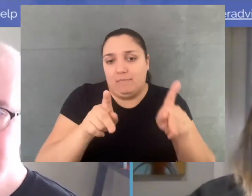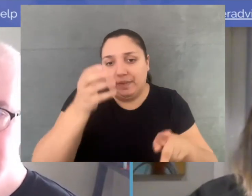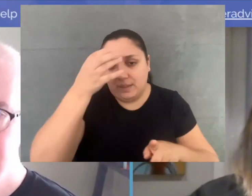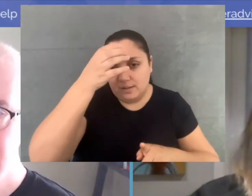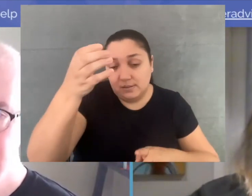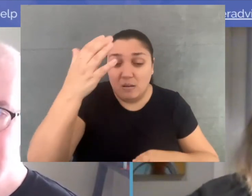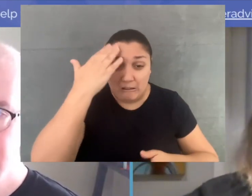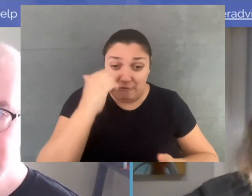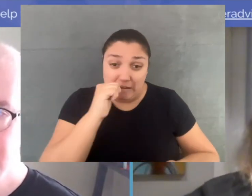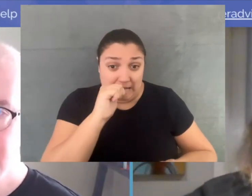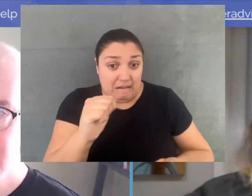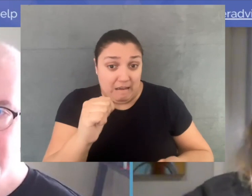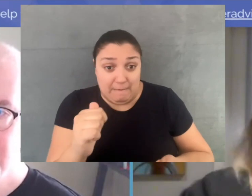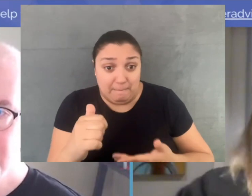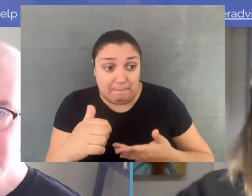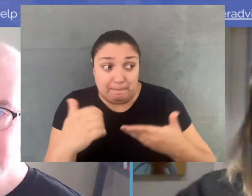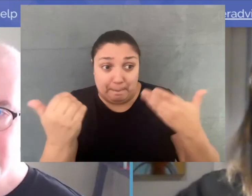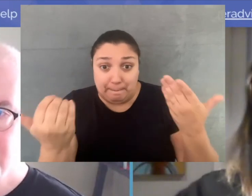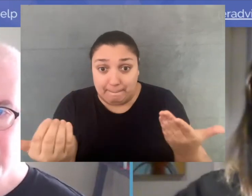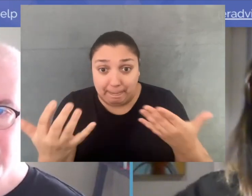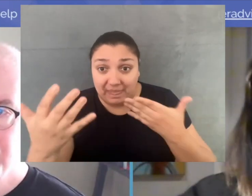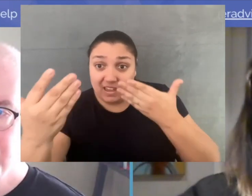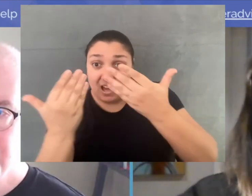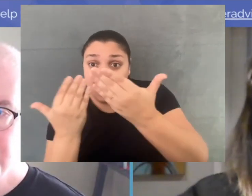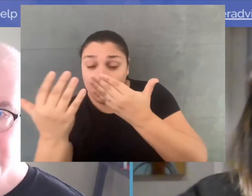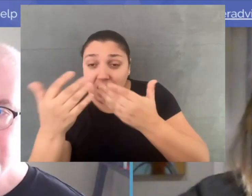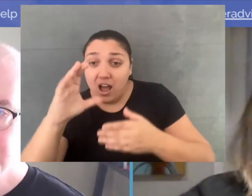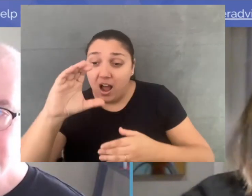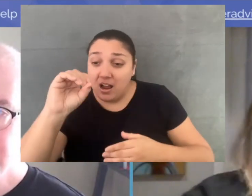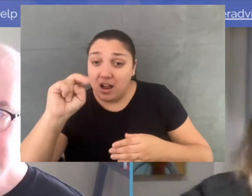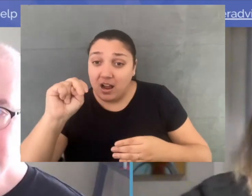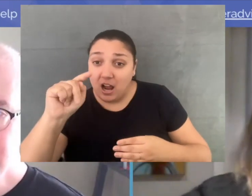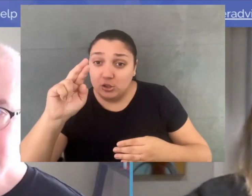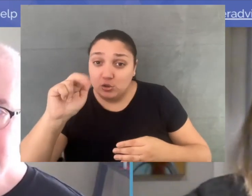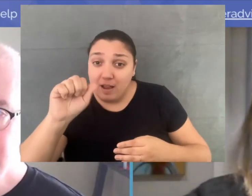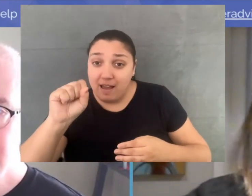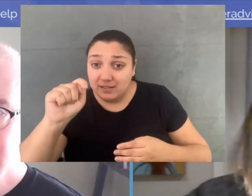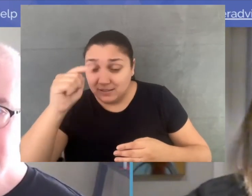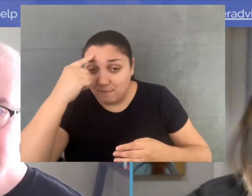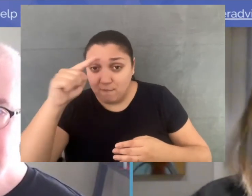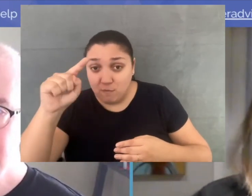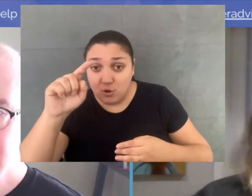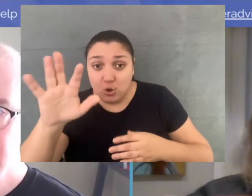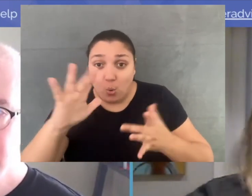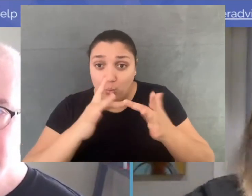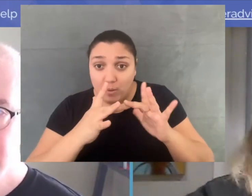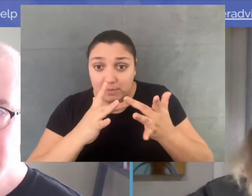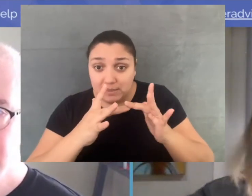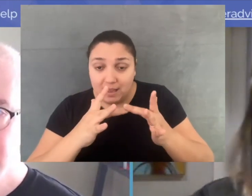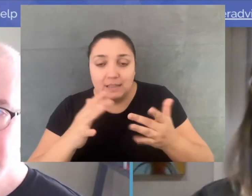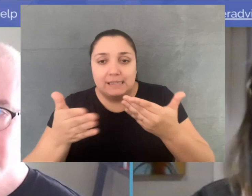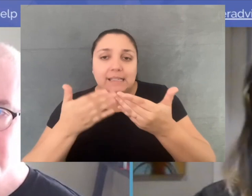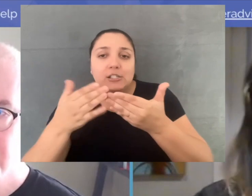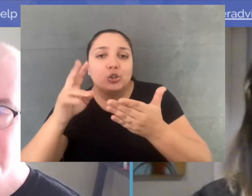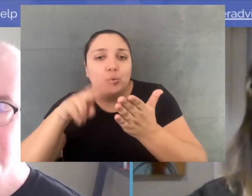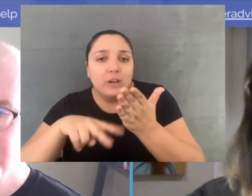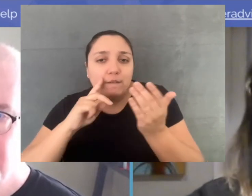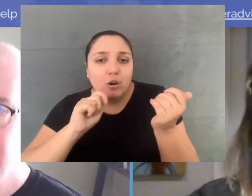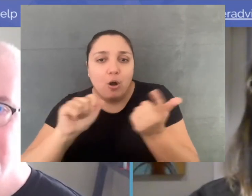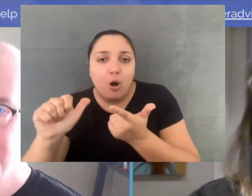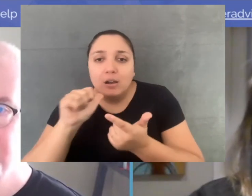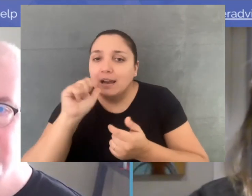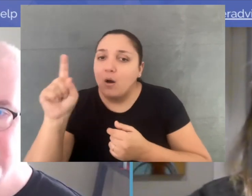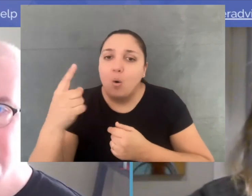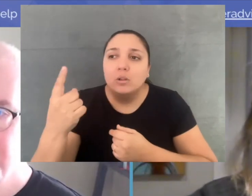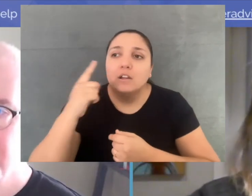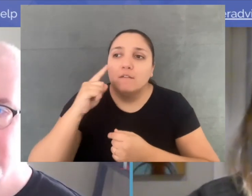that same concept of why not do contrast on your website, because contrast is easier for everyone to read, not just